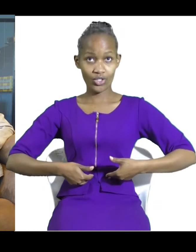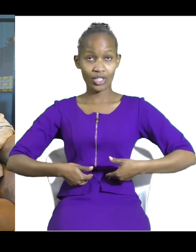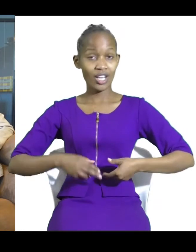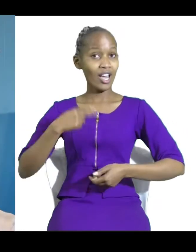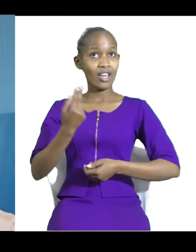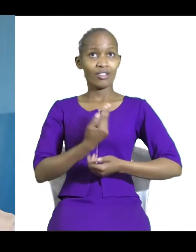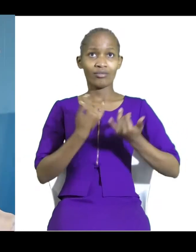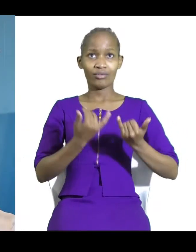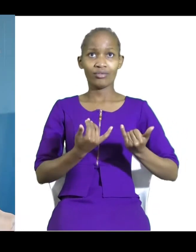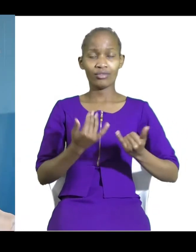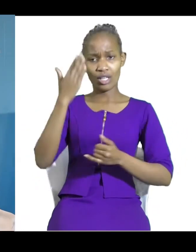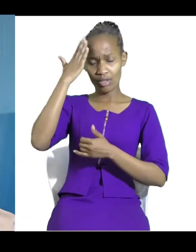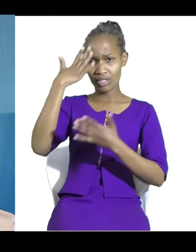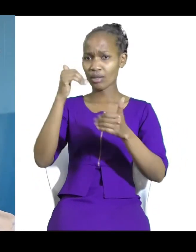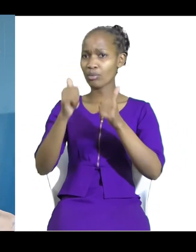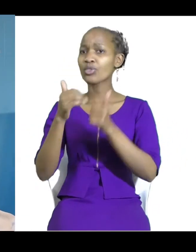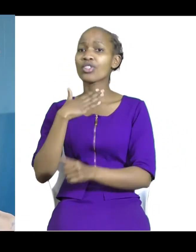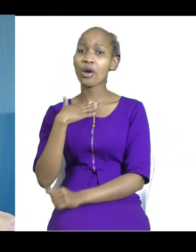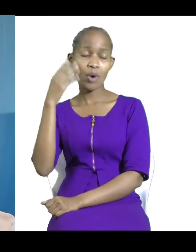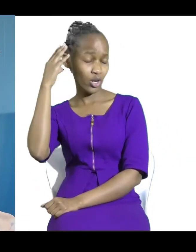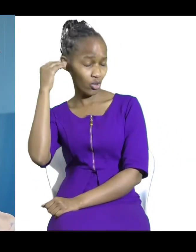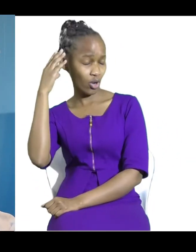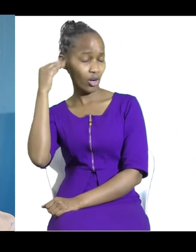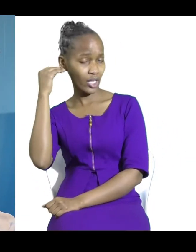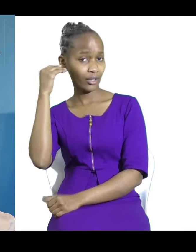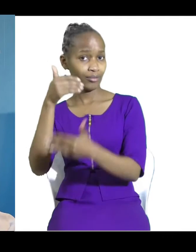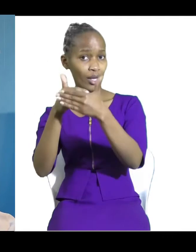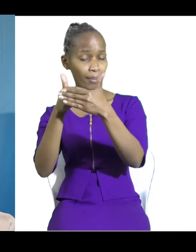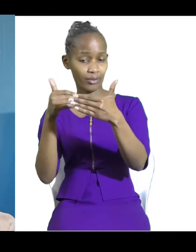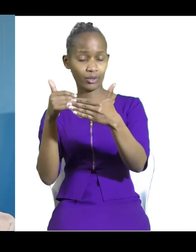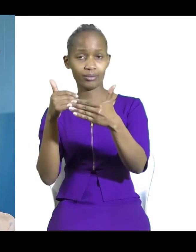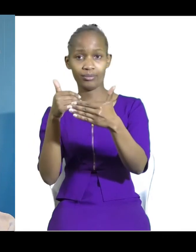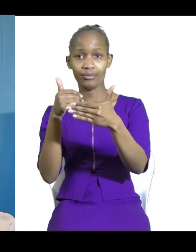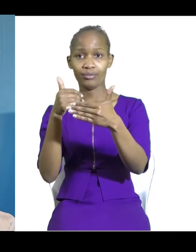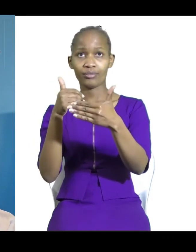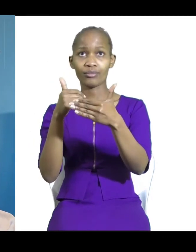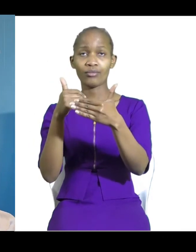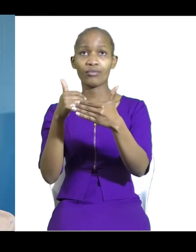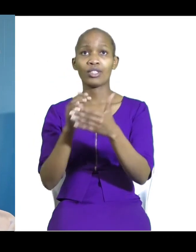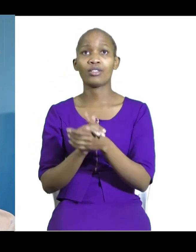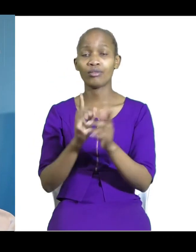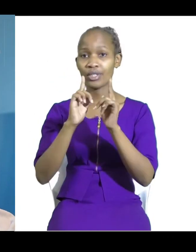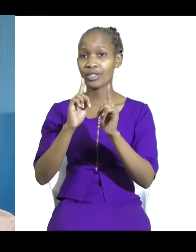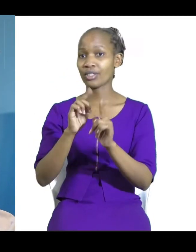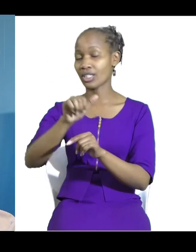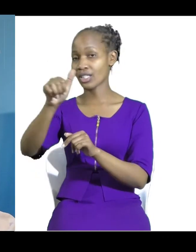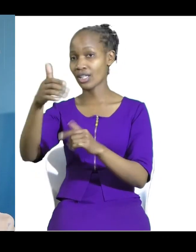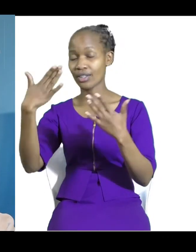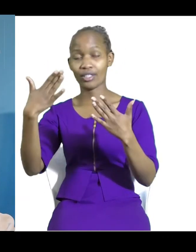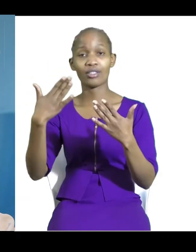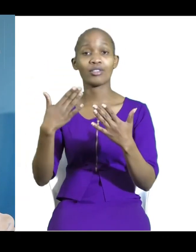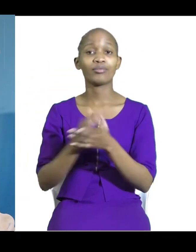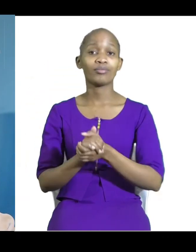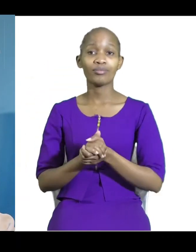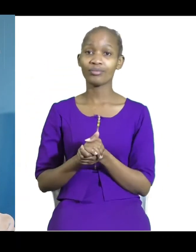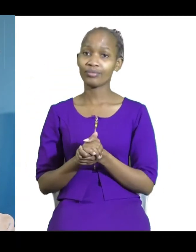as well, and I know this is something that they would want to hear before we jump into something that I also think people would be very interested to